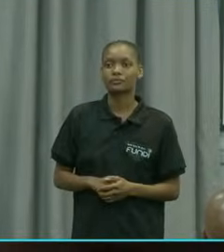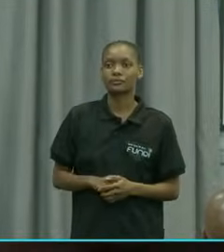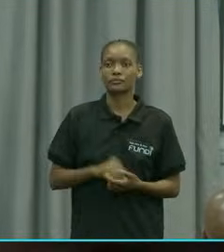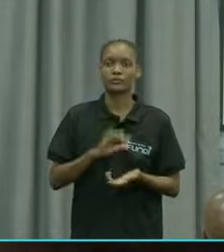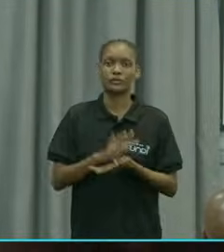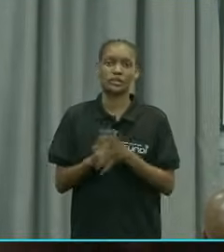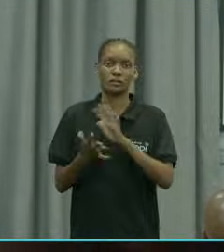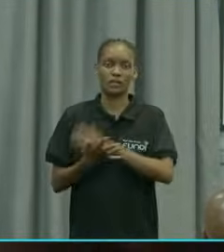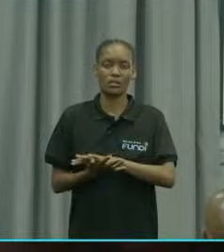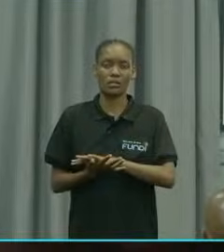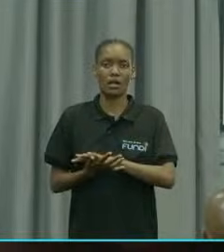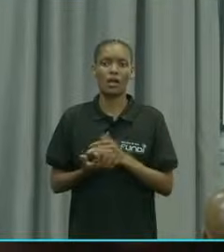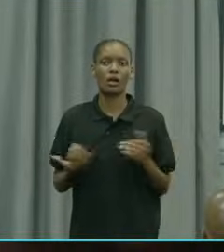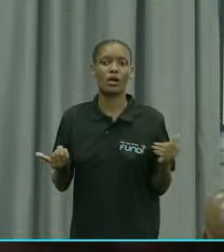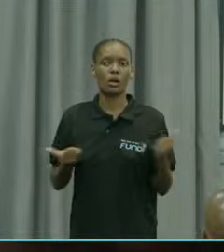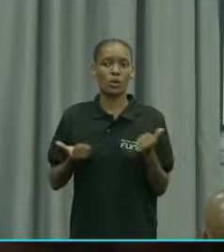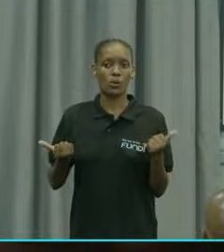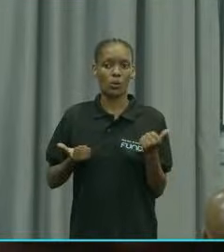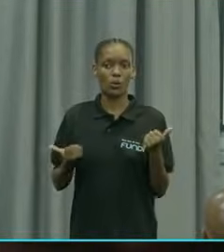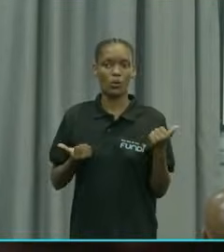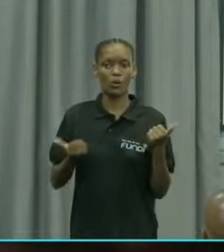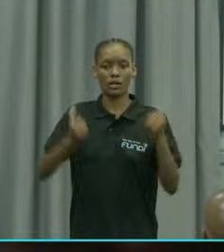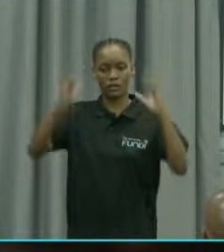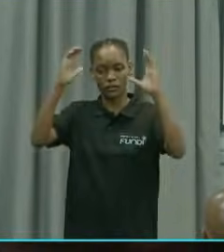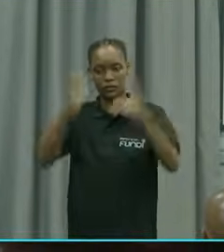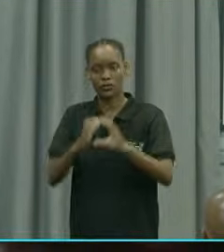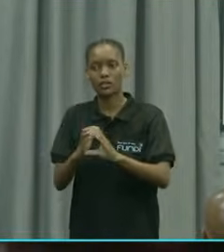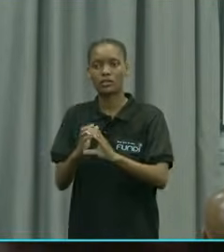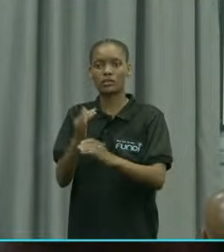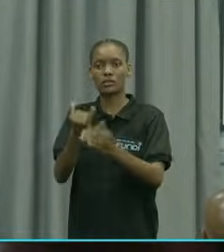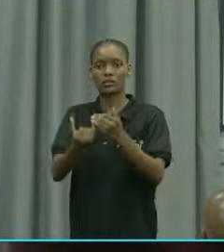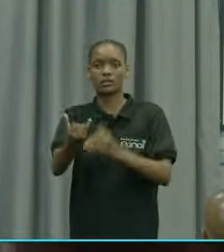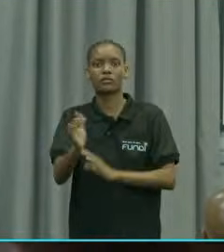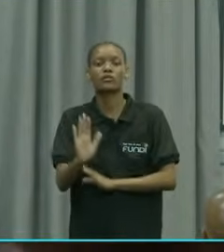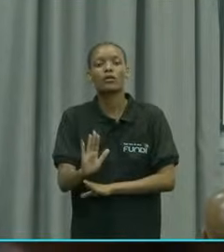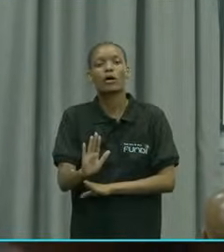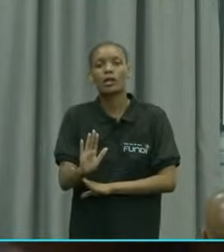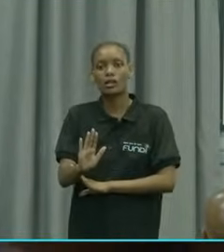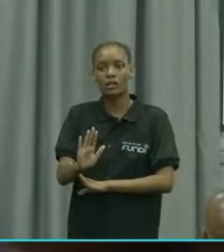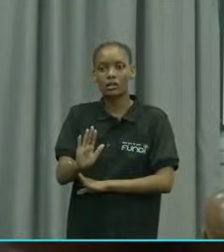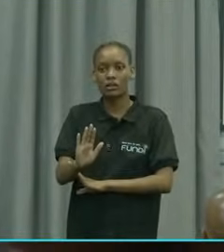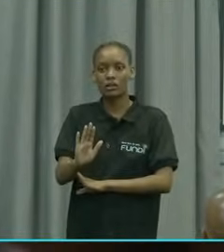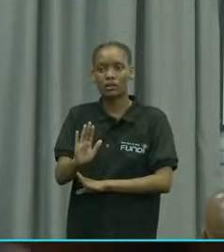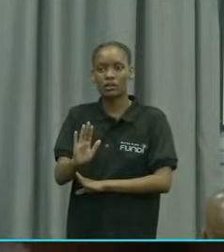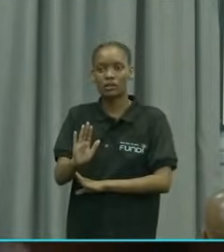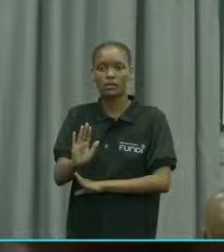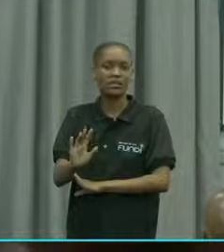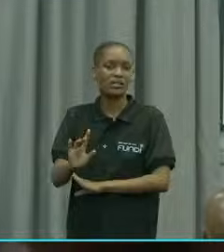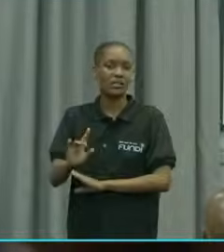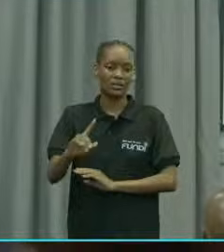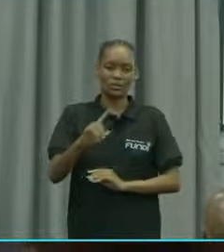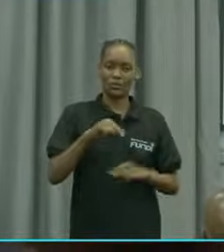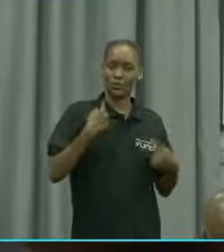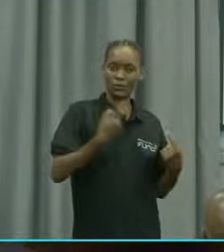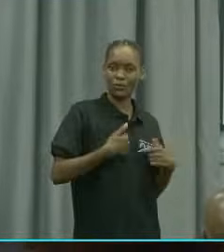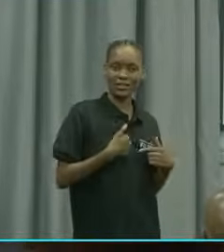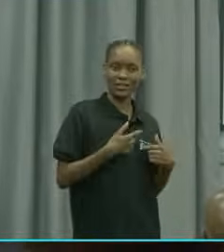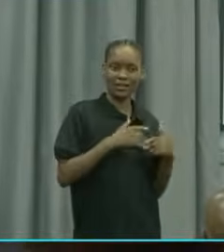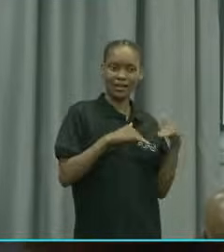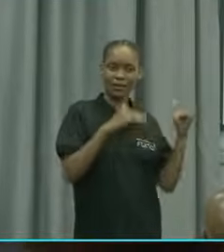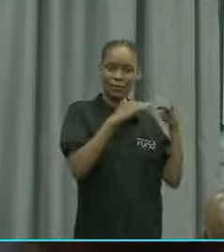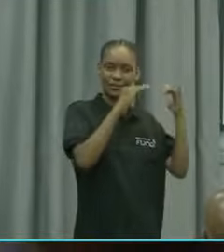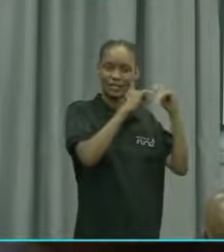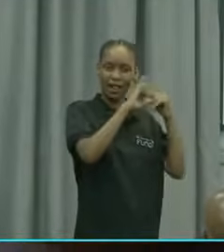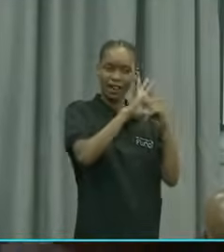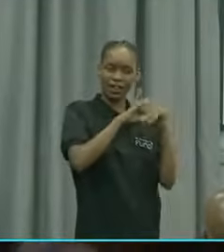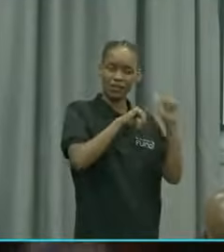it's already looking at an individual in terms of the means testing. I'm not sure why are we still stuck with the quintiling